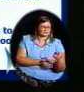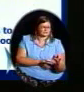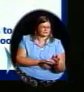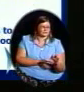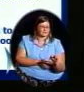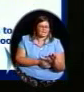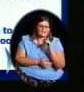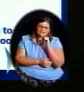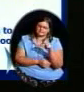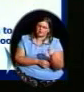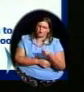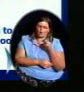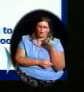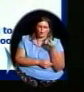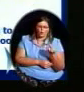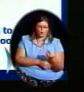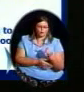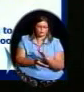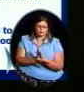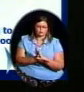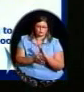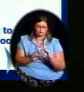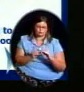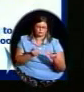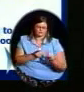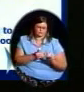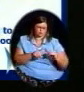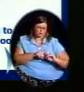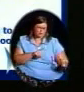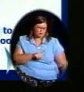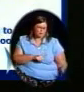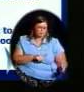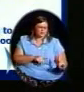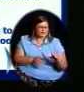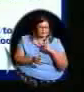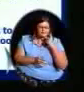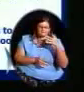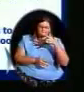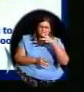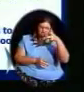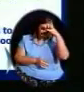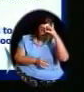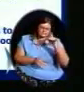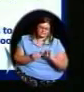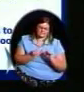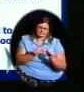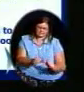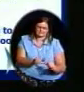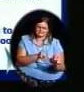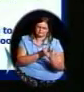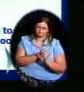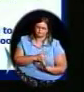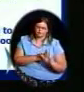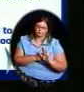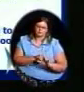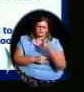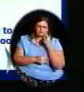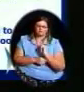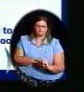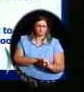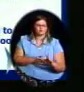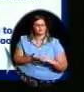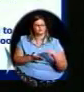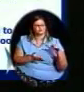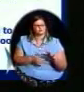the school district, the community, our business partners, parents, they continue those protective factors for our students and our